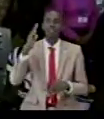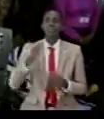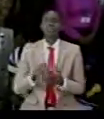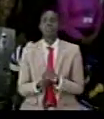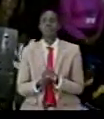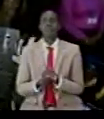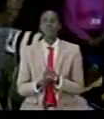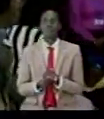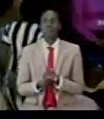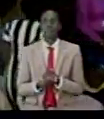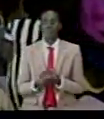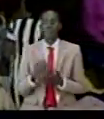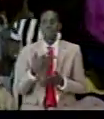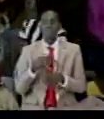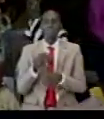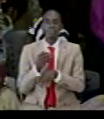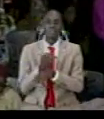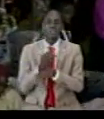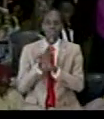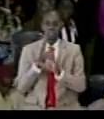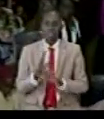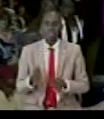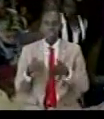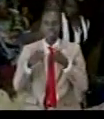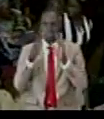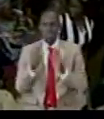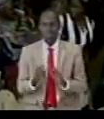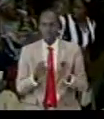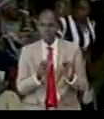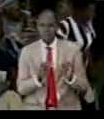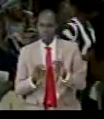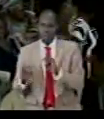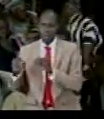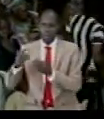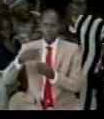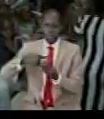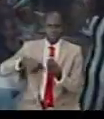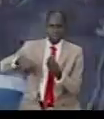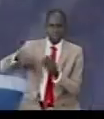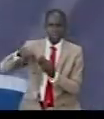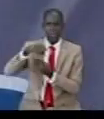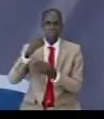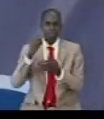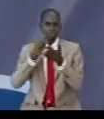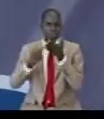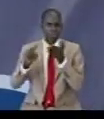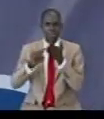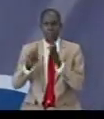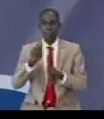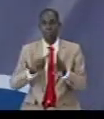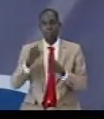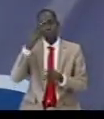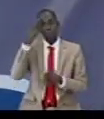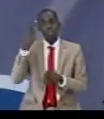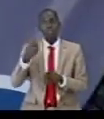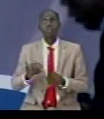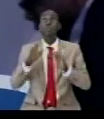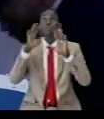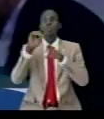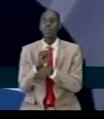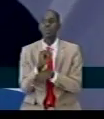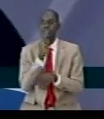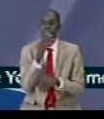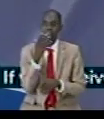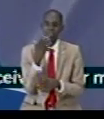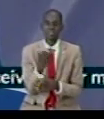Ushers, counselors, please go around and check the paper. The miracle of God is dear with you. The hand of God is